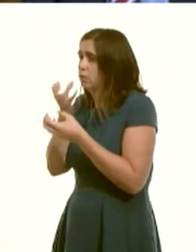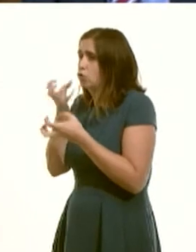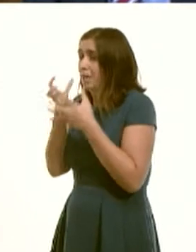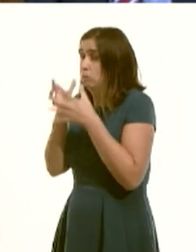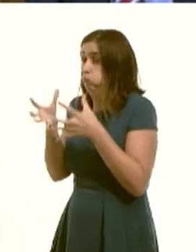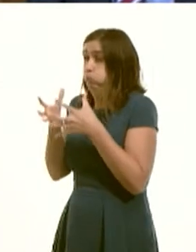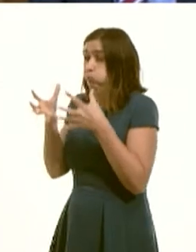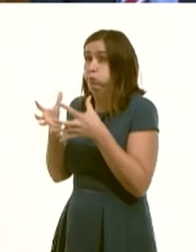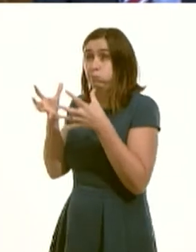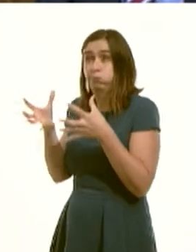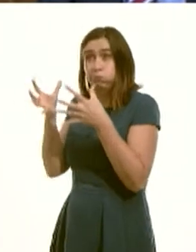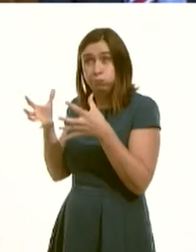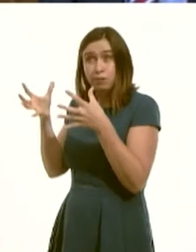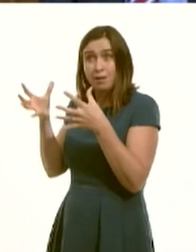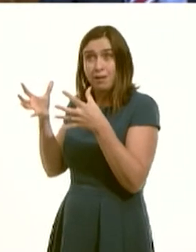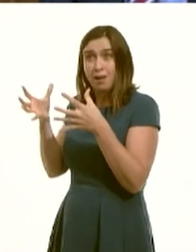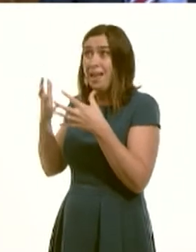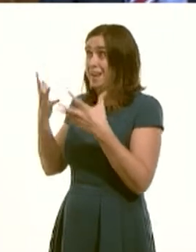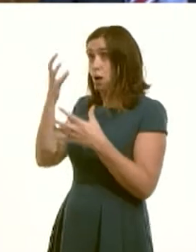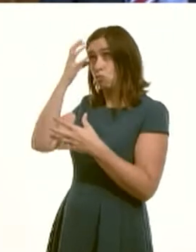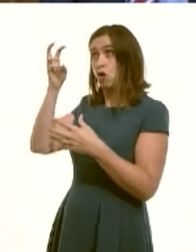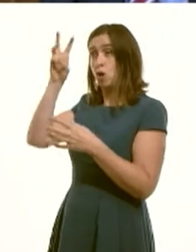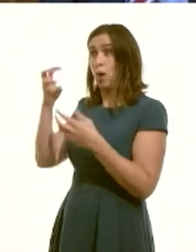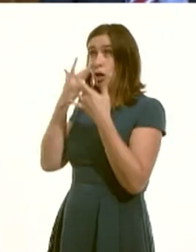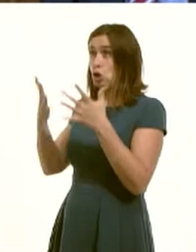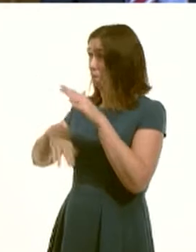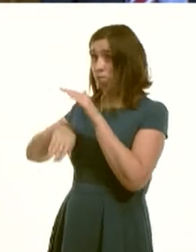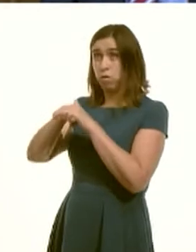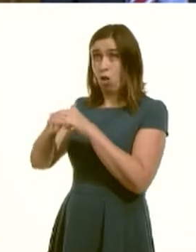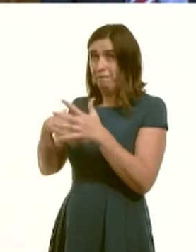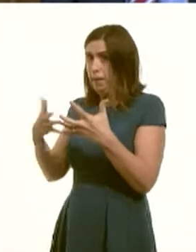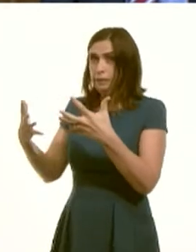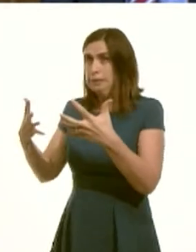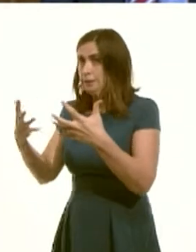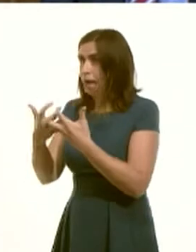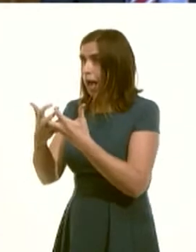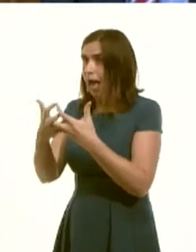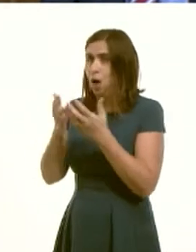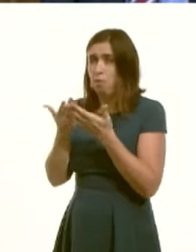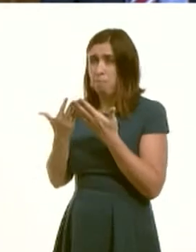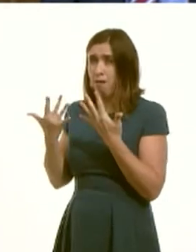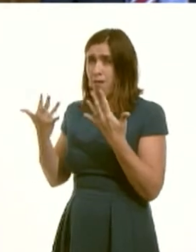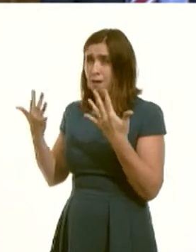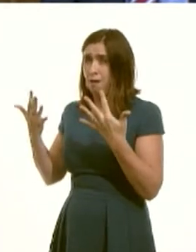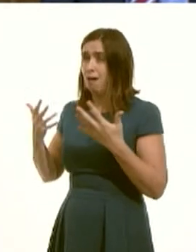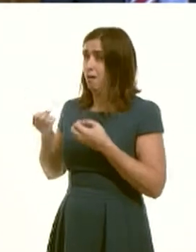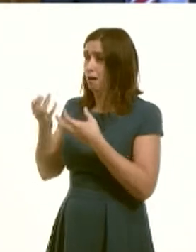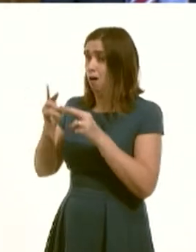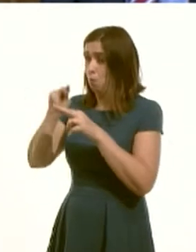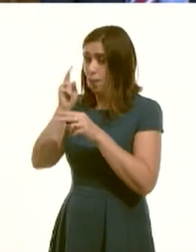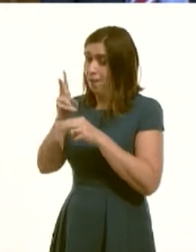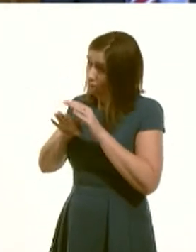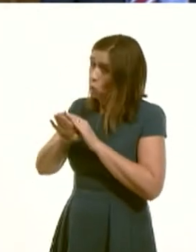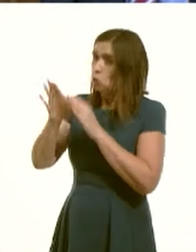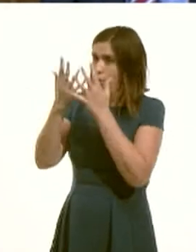in Wales, to the extent that the Royal Welsh Show has difficulty accommodating them, which is a good thing, of course, for the industry itself. I expect that to continue in the future. Nevertheless, it